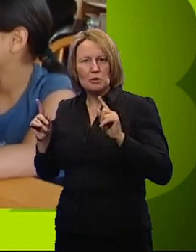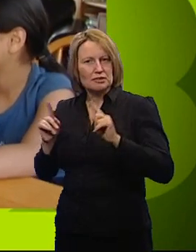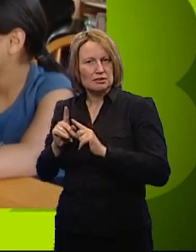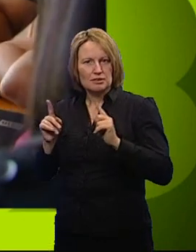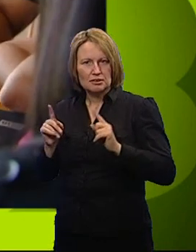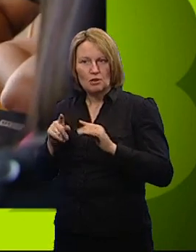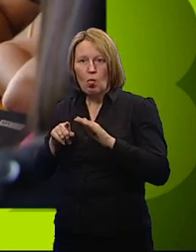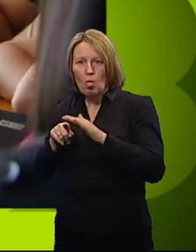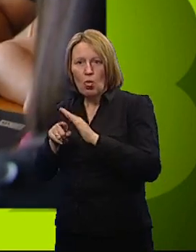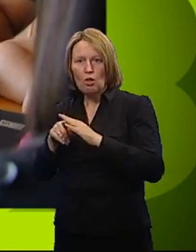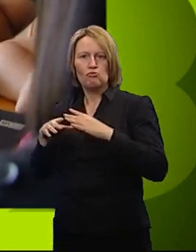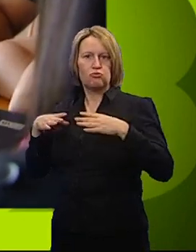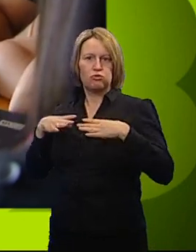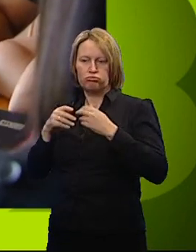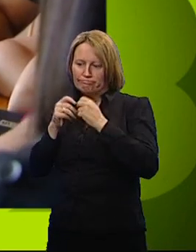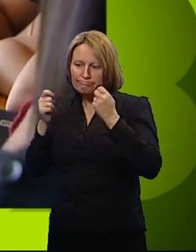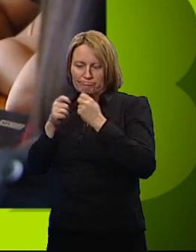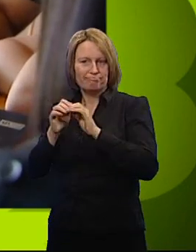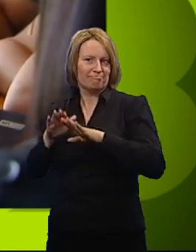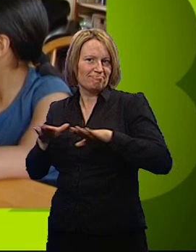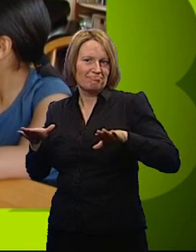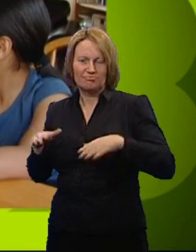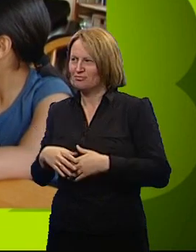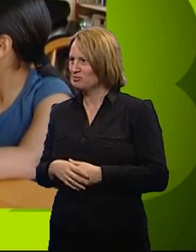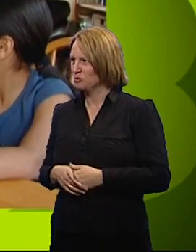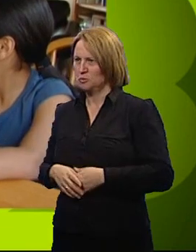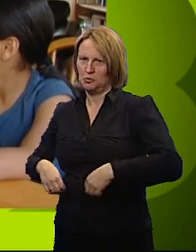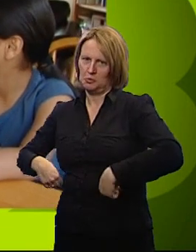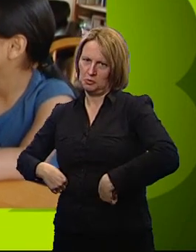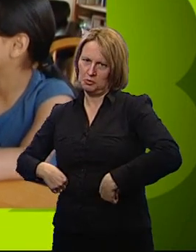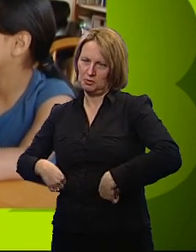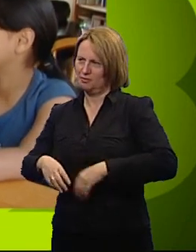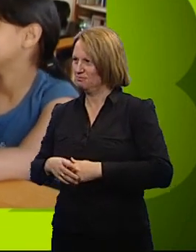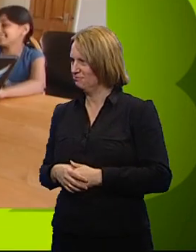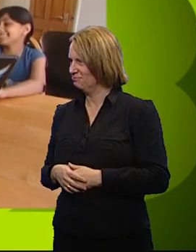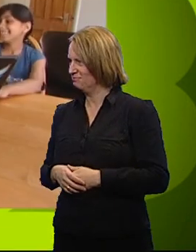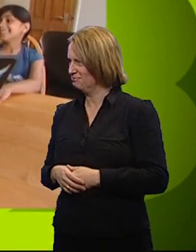no sneaking off to relax and read your magazines. Oh, no!